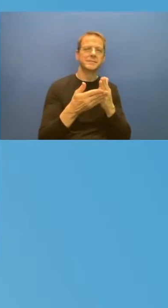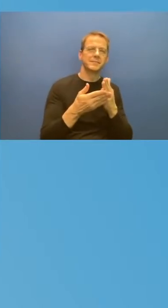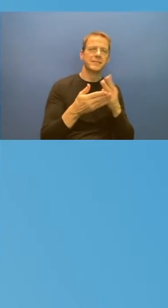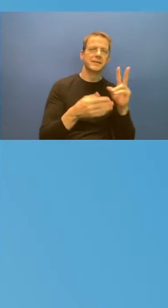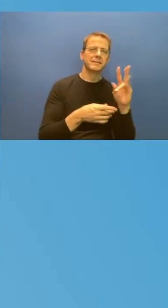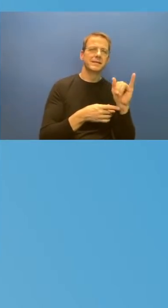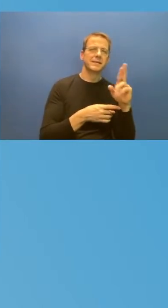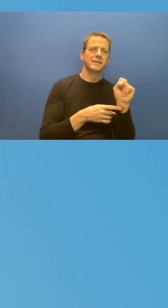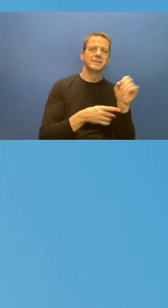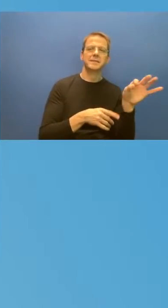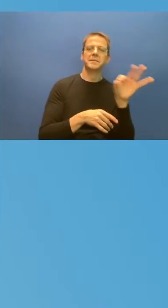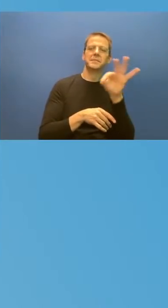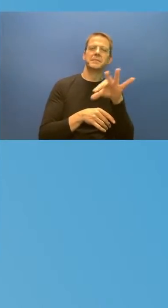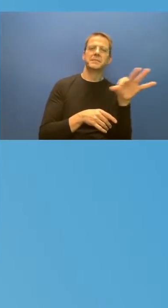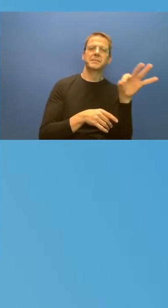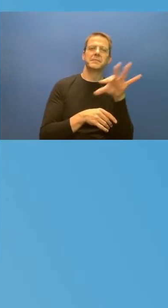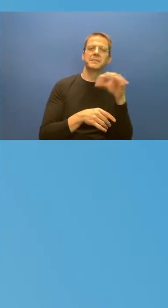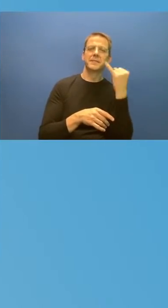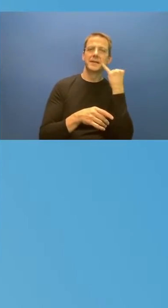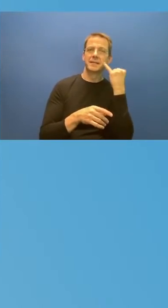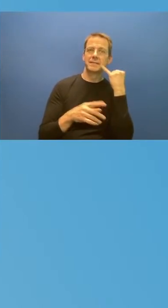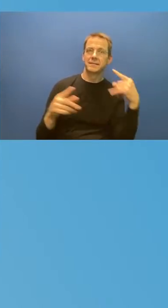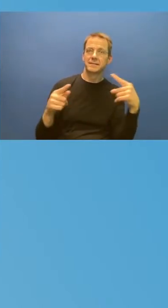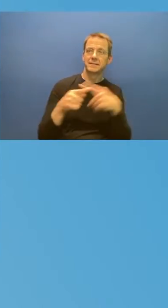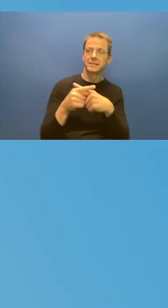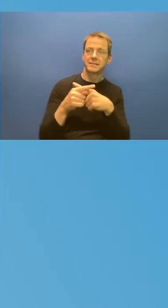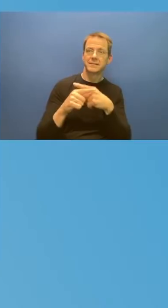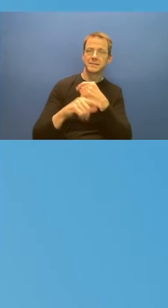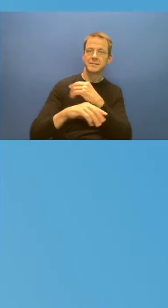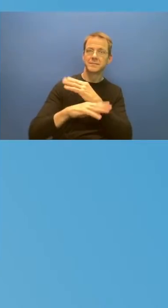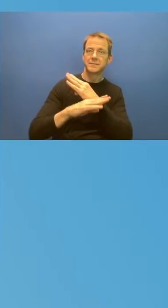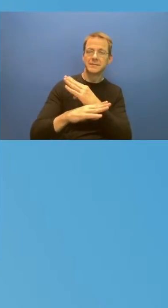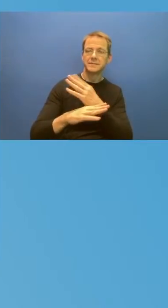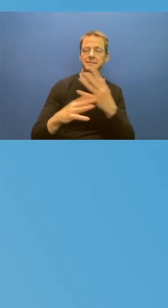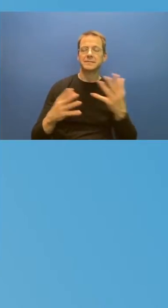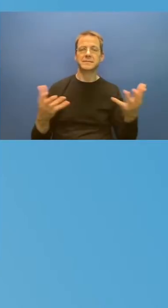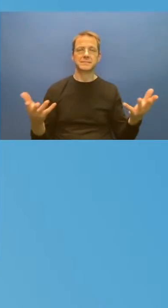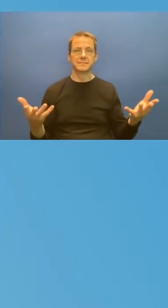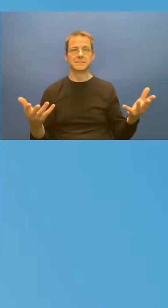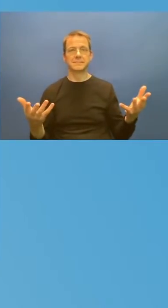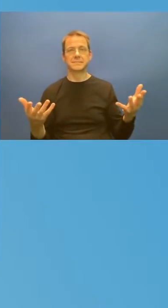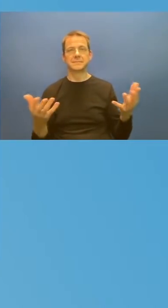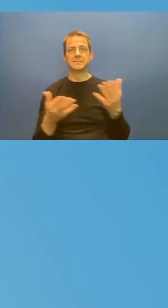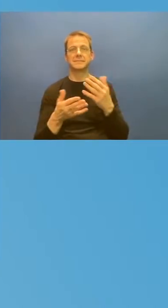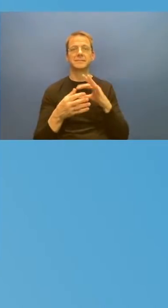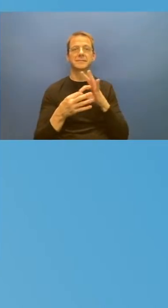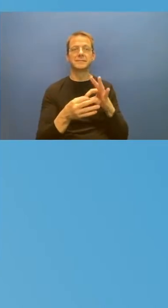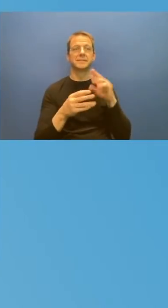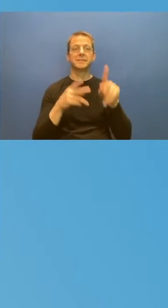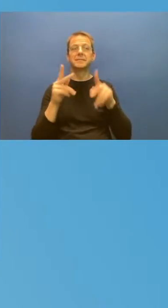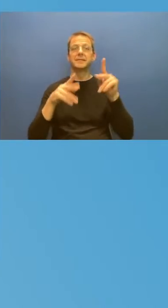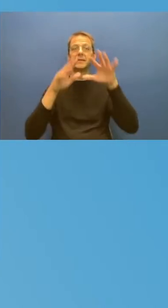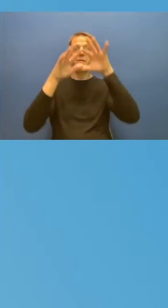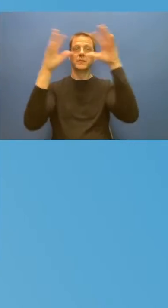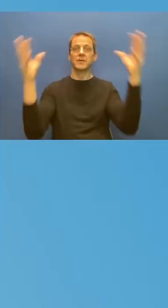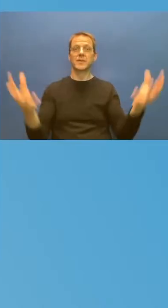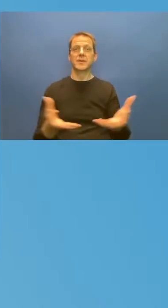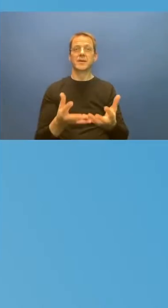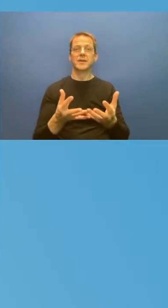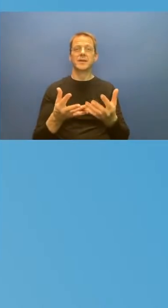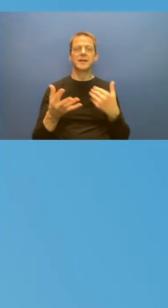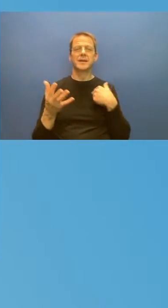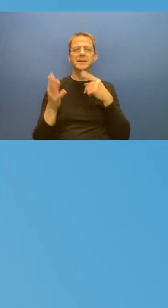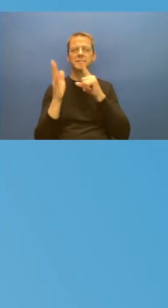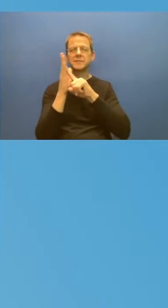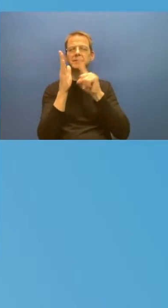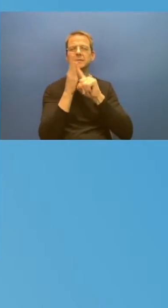looking for what type of breakthrough infections are happening and what type of reinfections are happening. So if